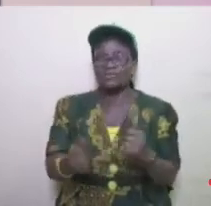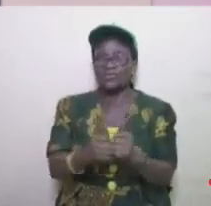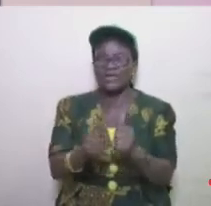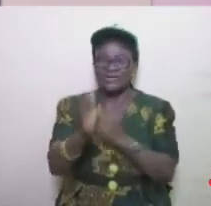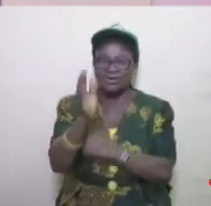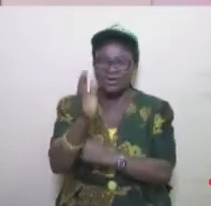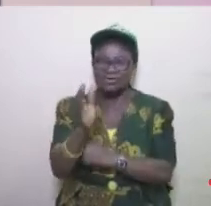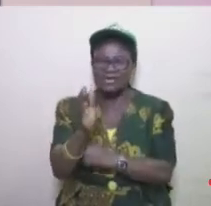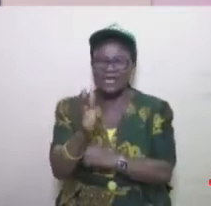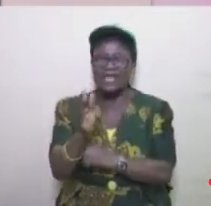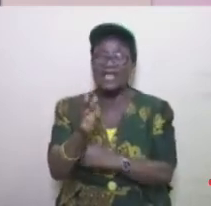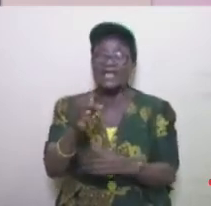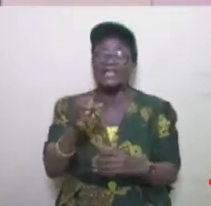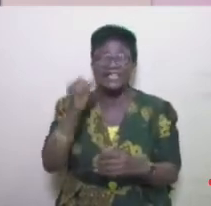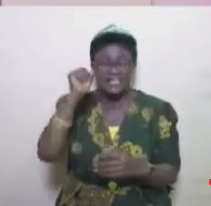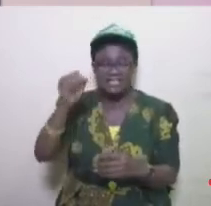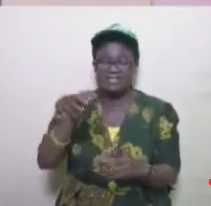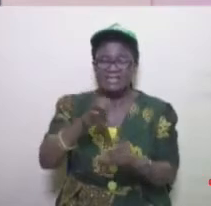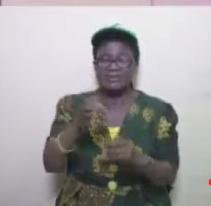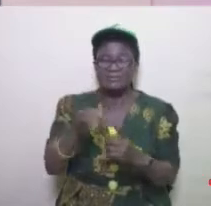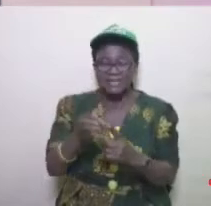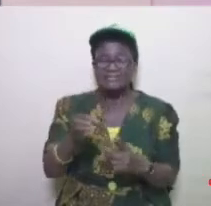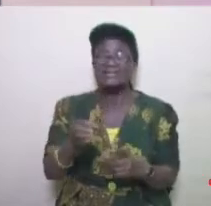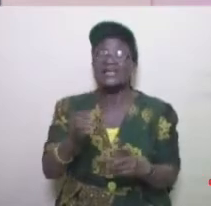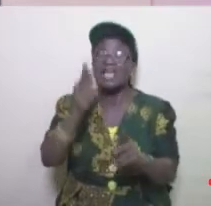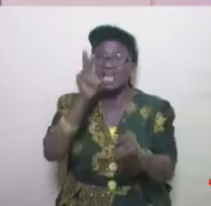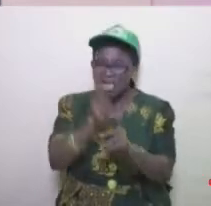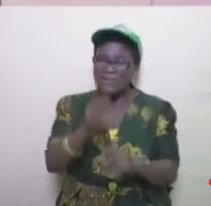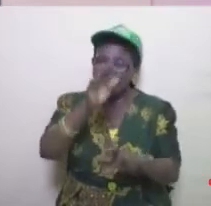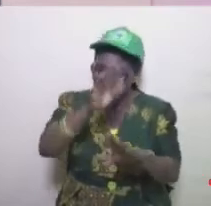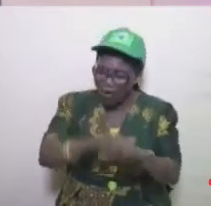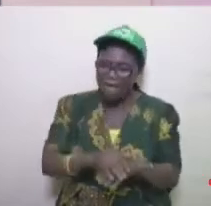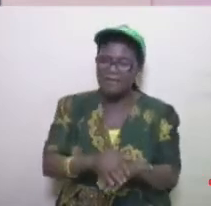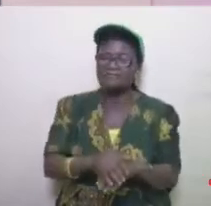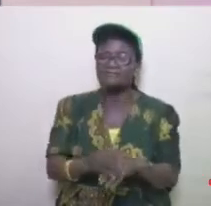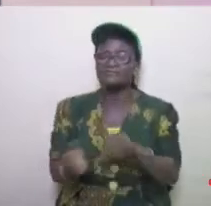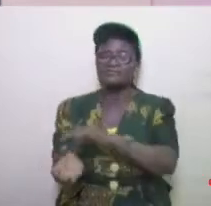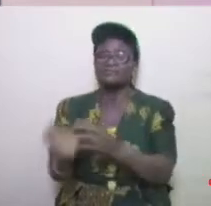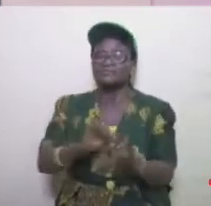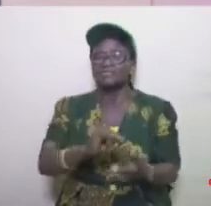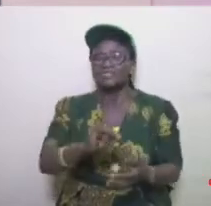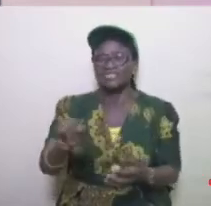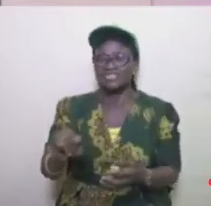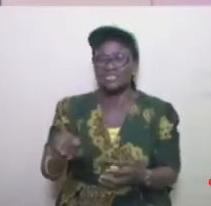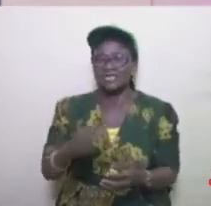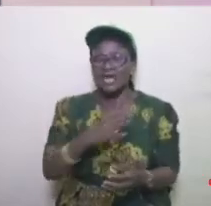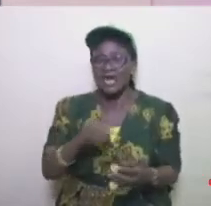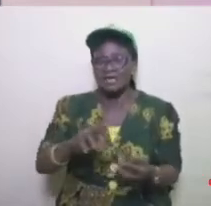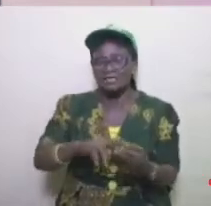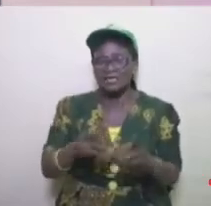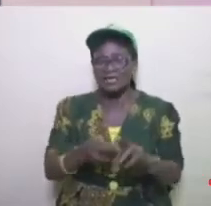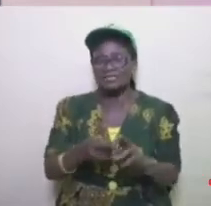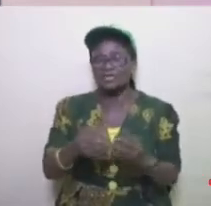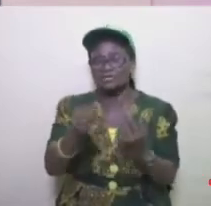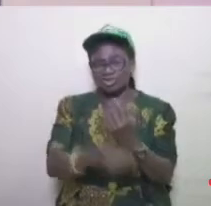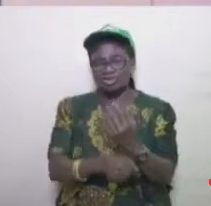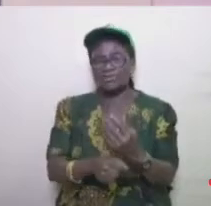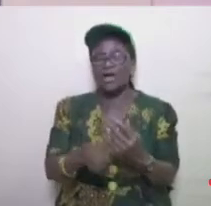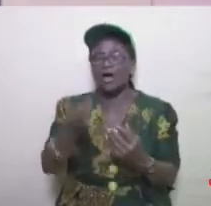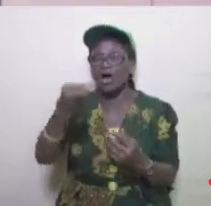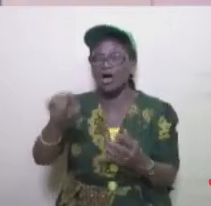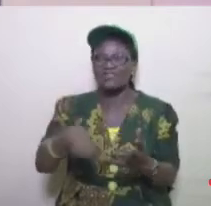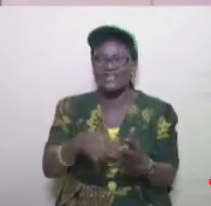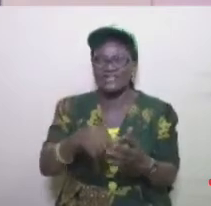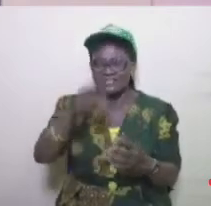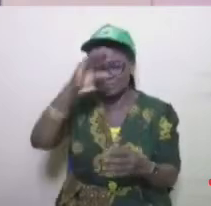His circumstances kept changing, but relationship of this young man with God